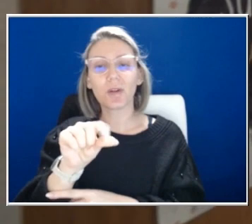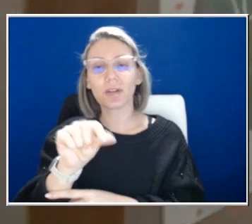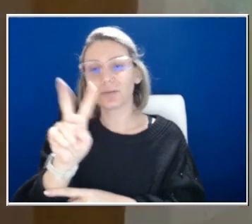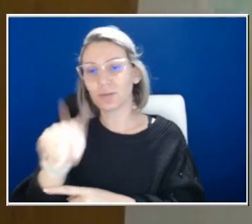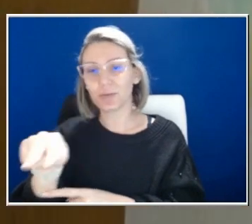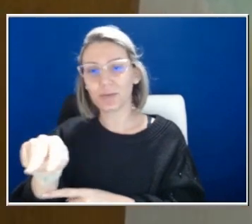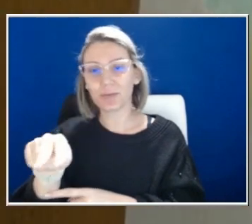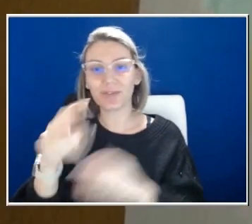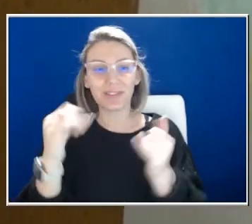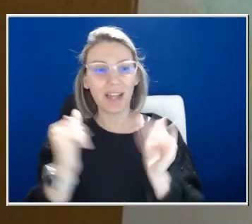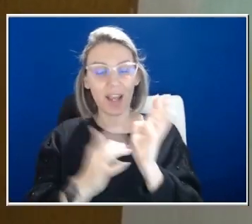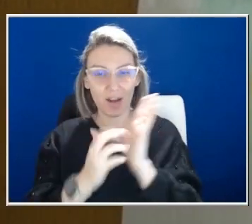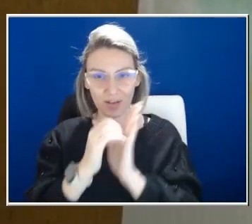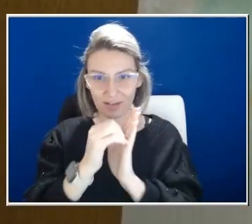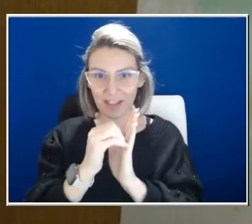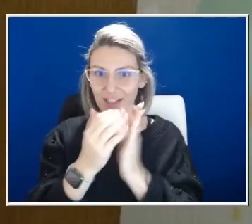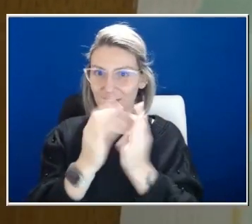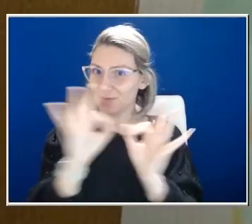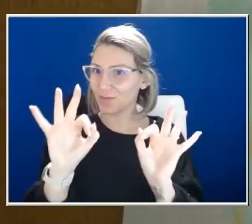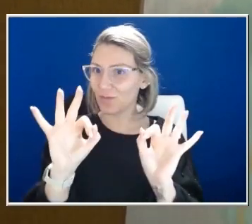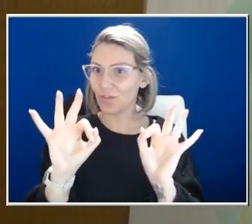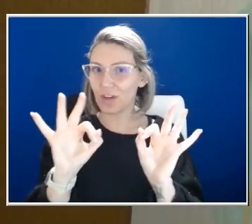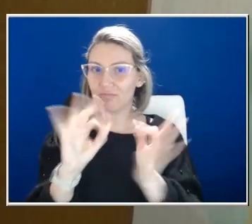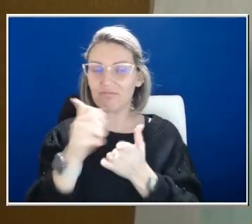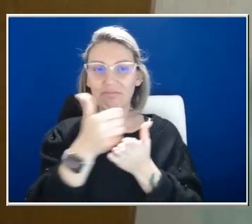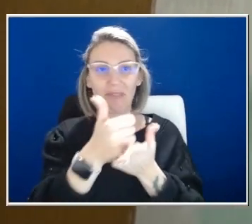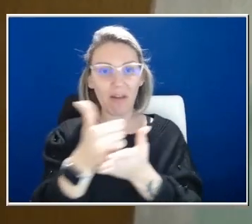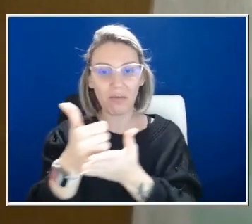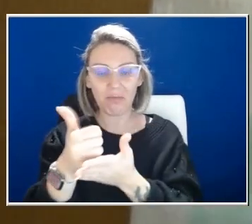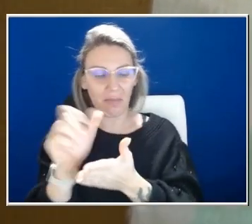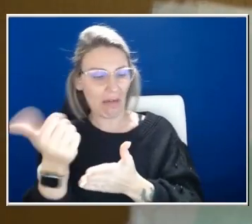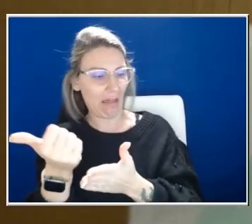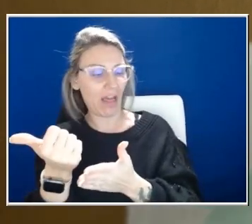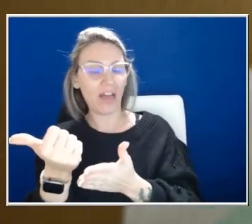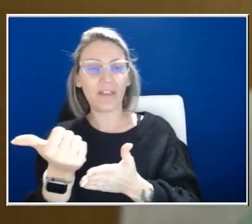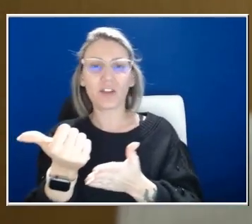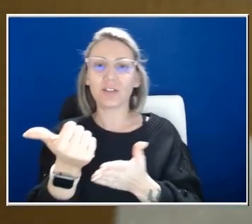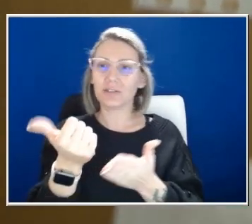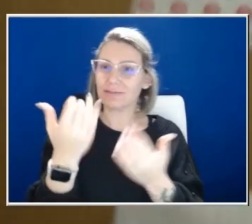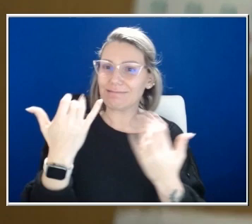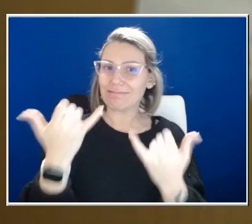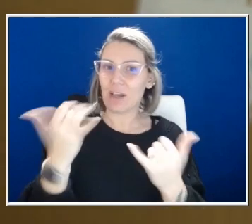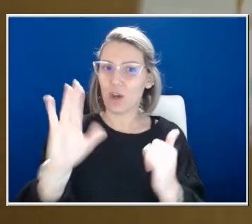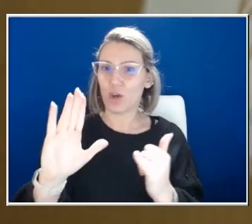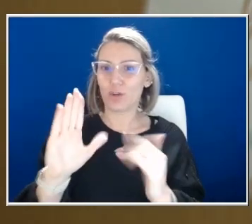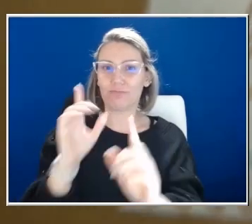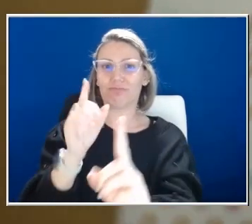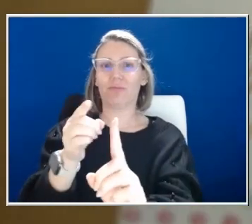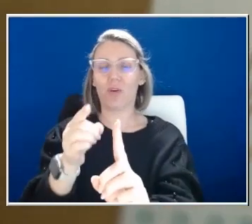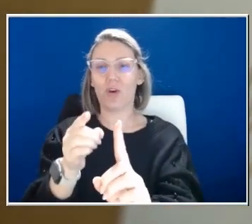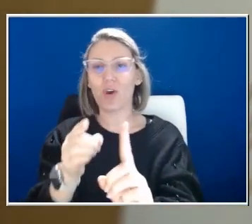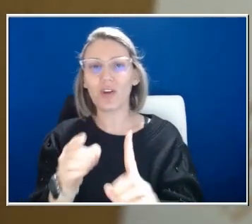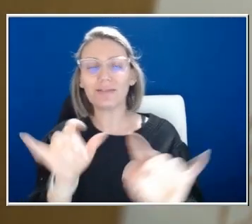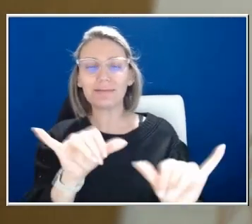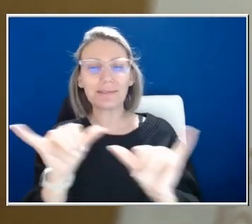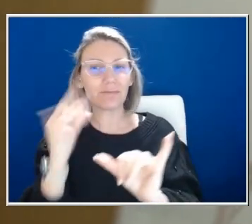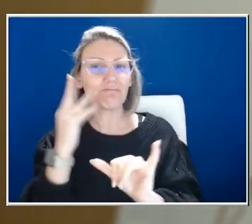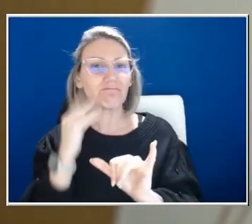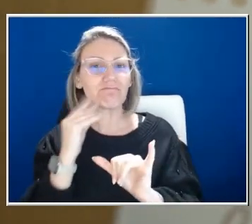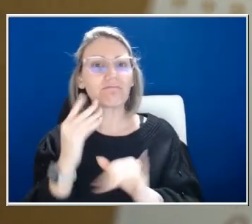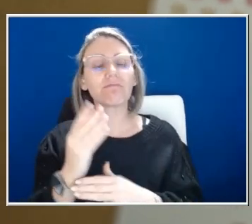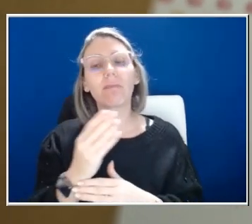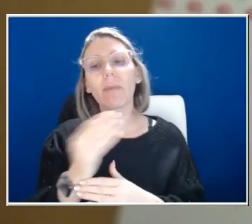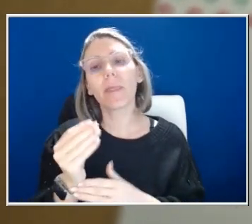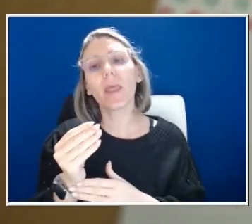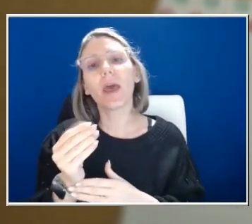she has a new mission, helping others traveling the same journey she just navigated. But I want to be able to have an area in the inner